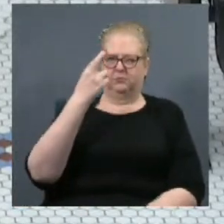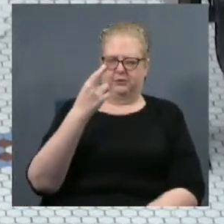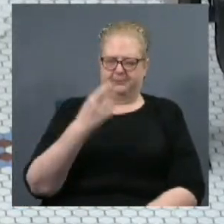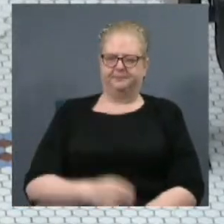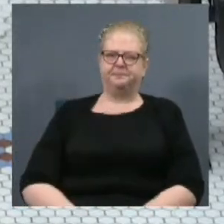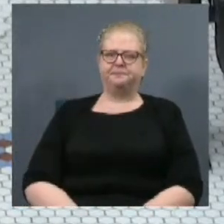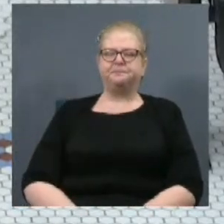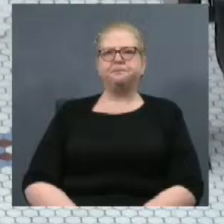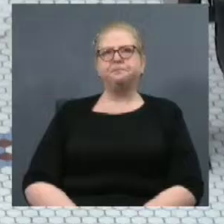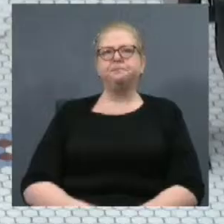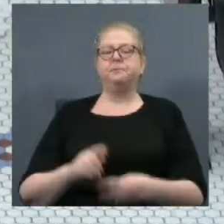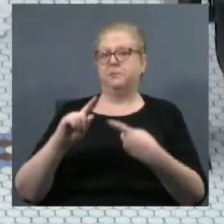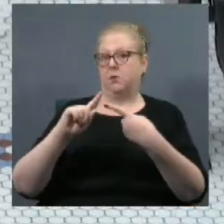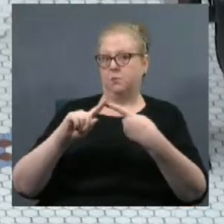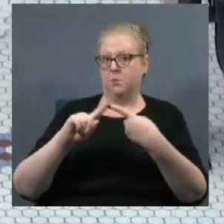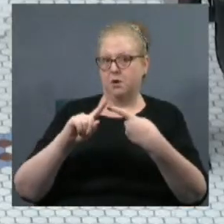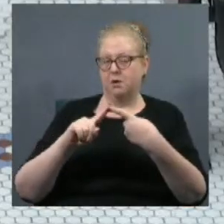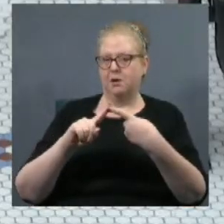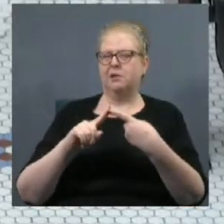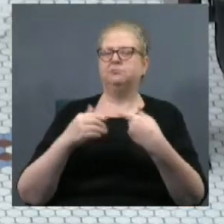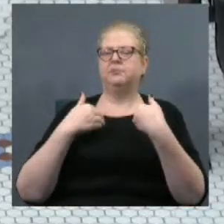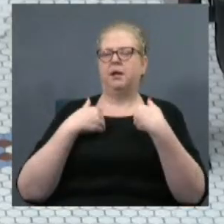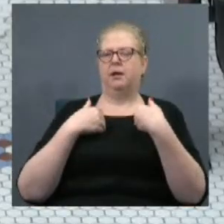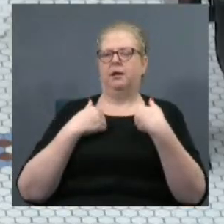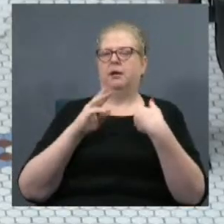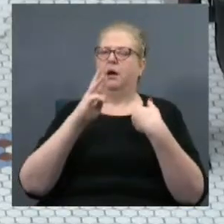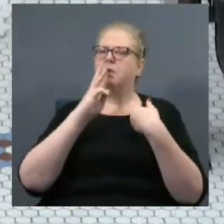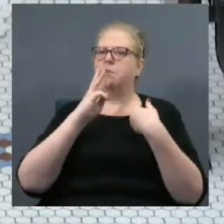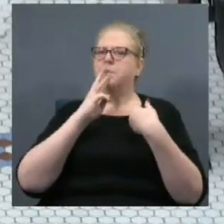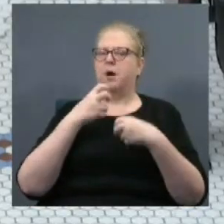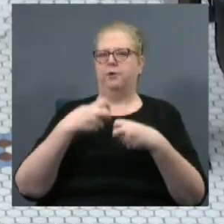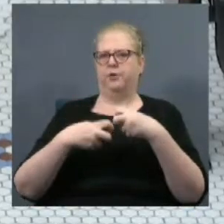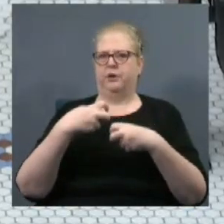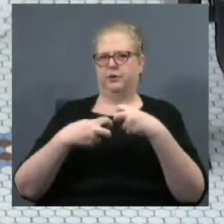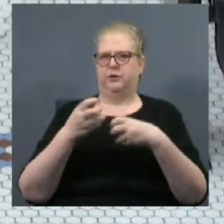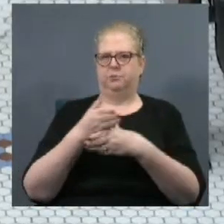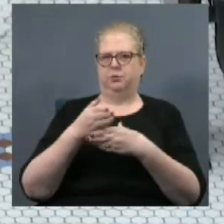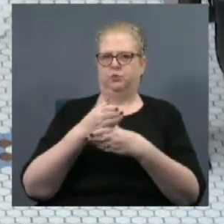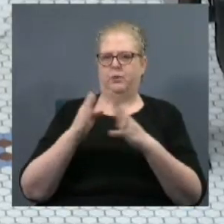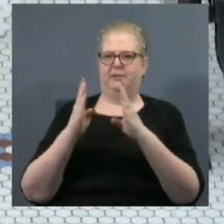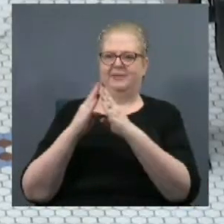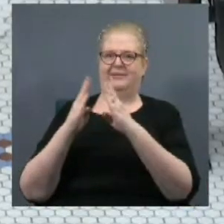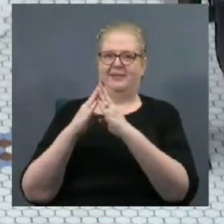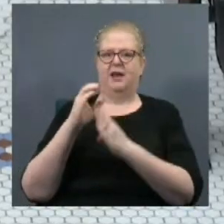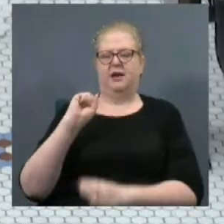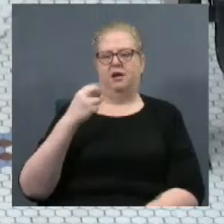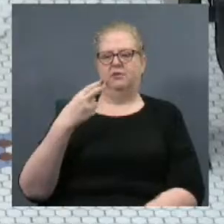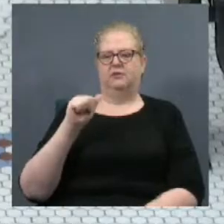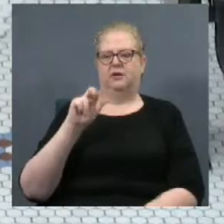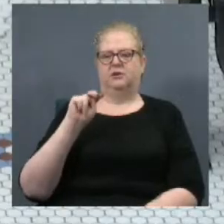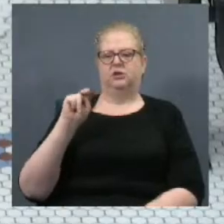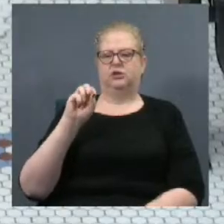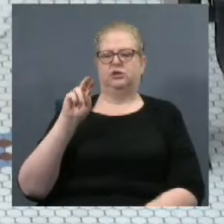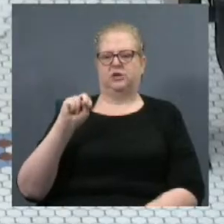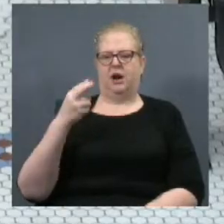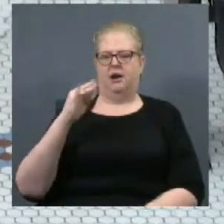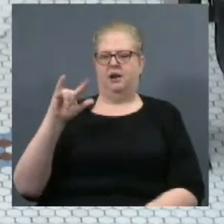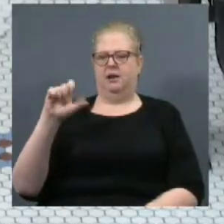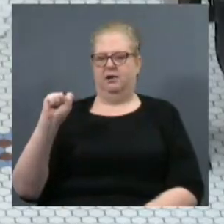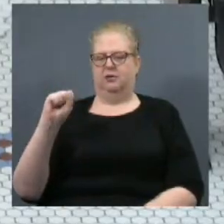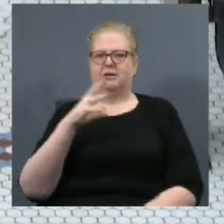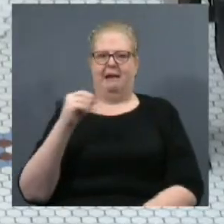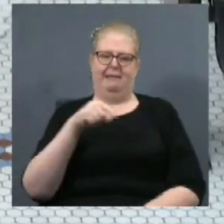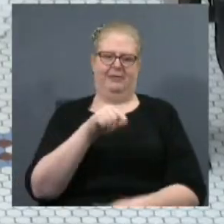that there was a water issue between the city of Shannon Hills and this group